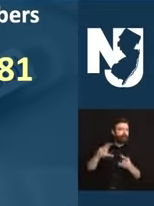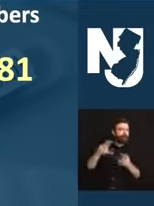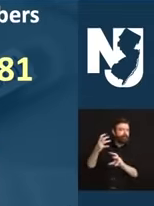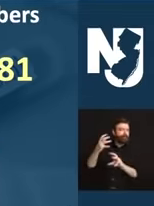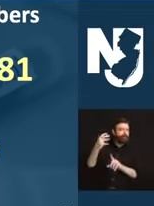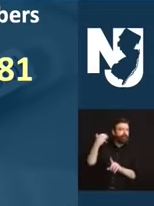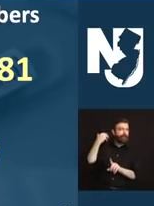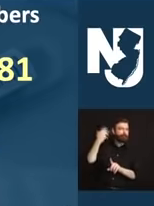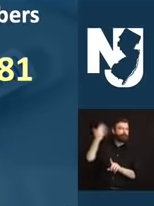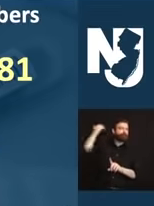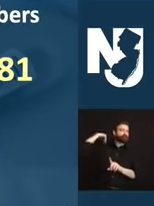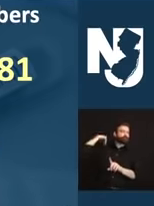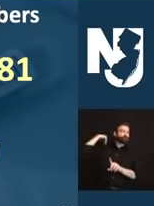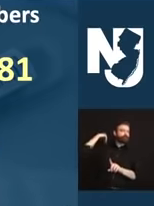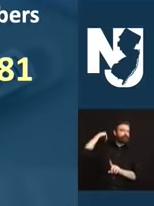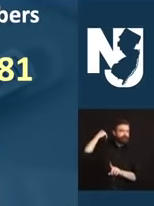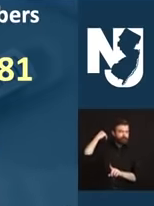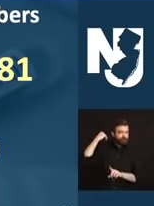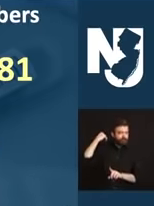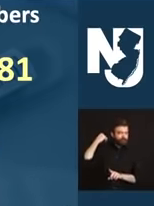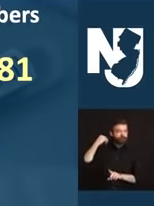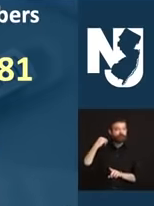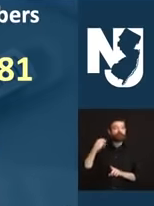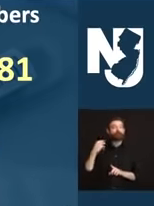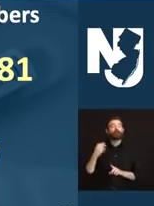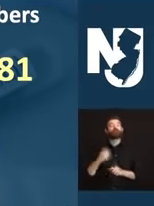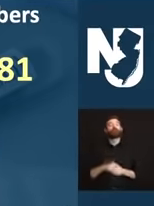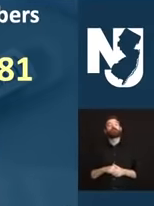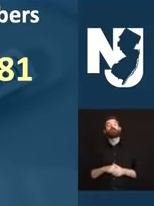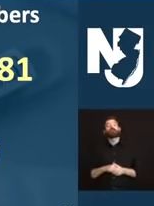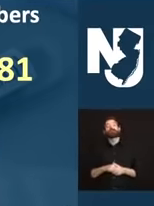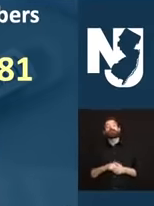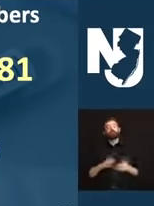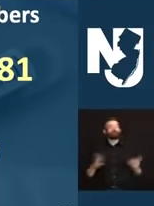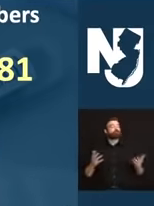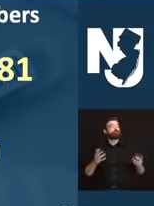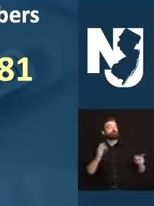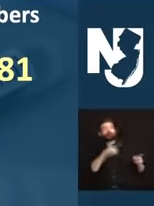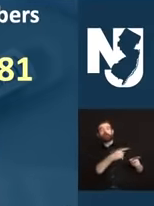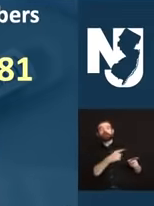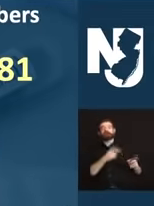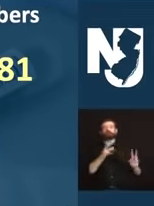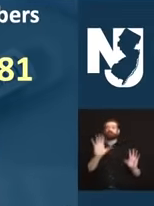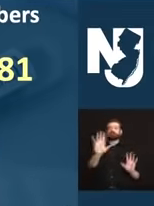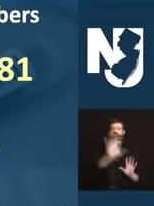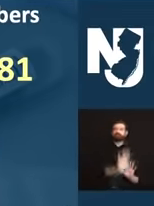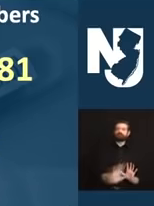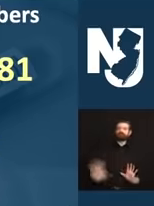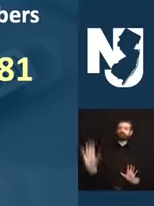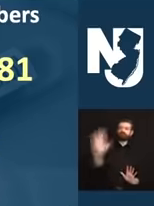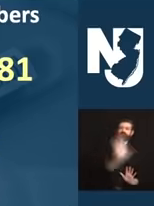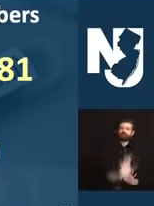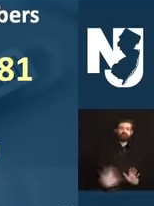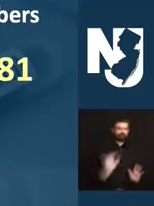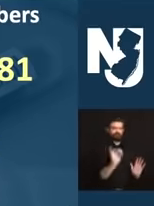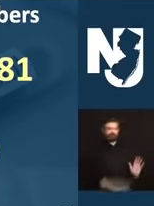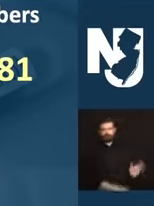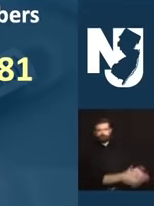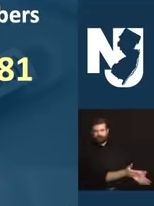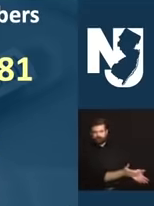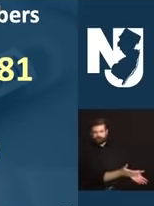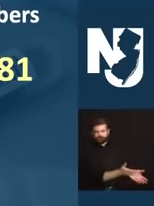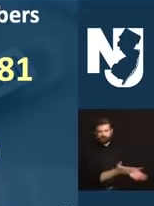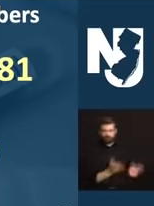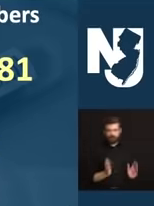for day over day, on average Monday and today, but average or not, these are still human lives that have